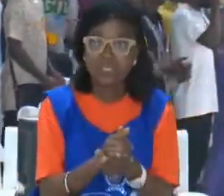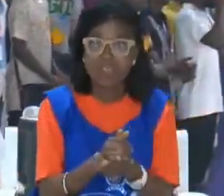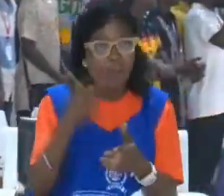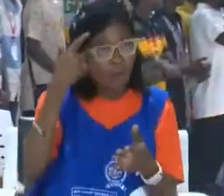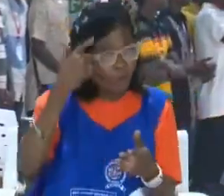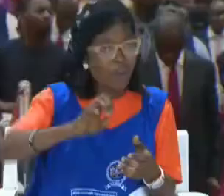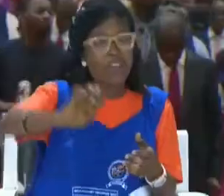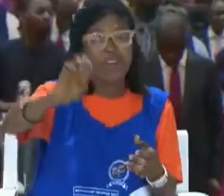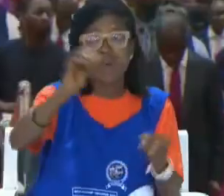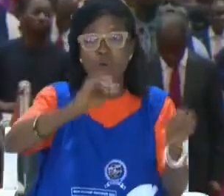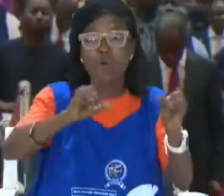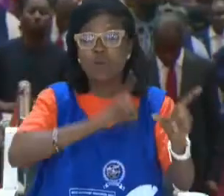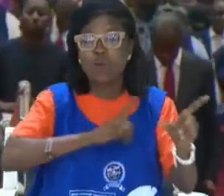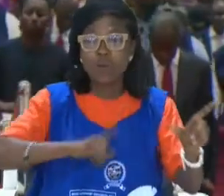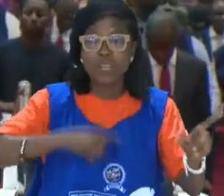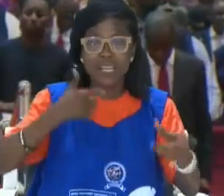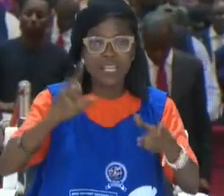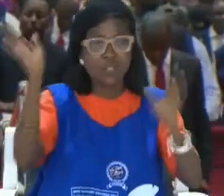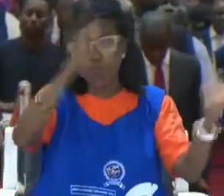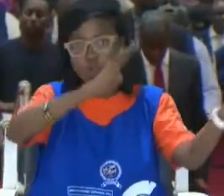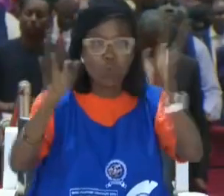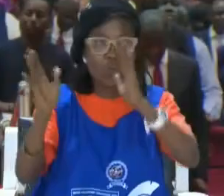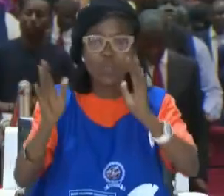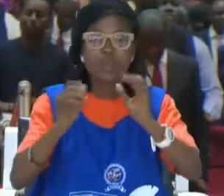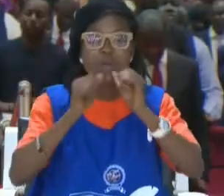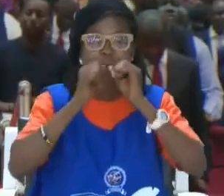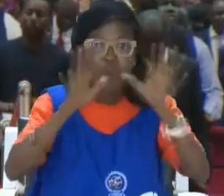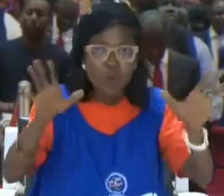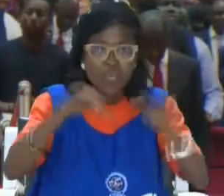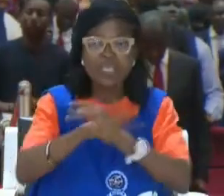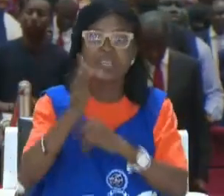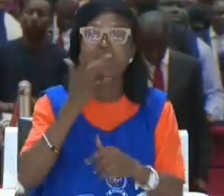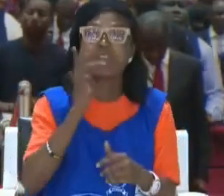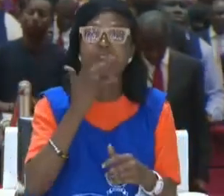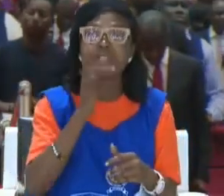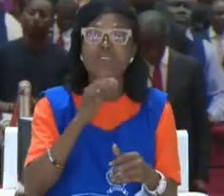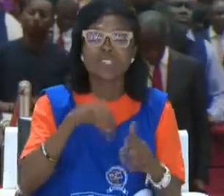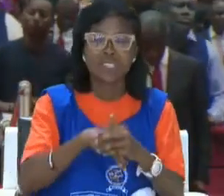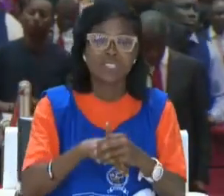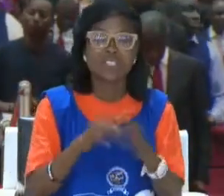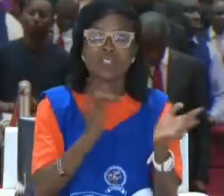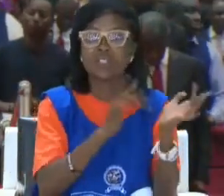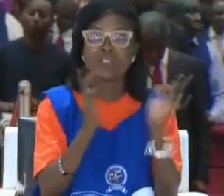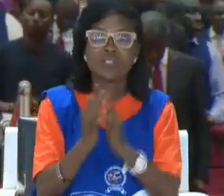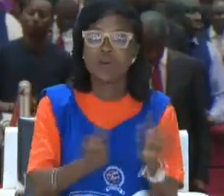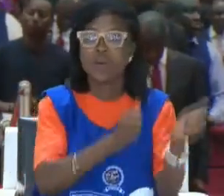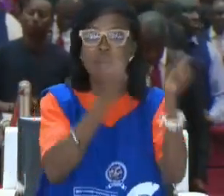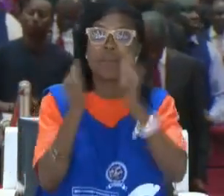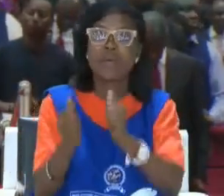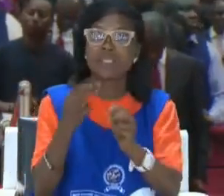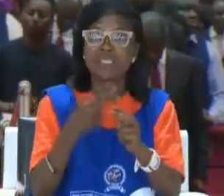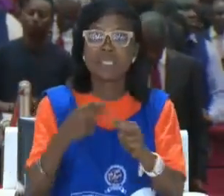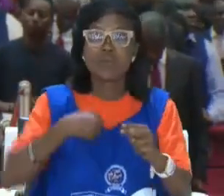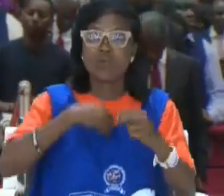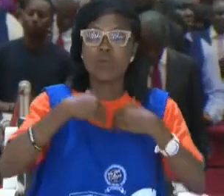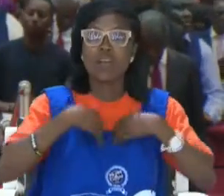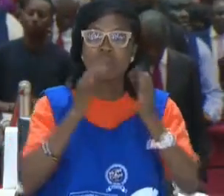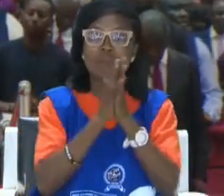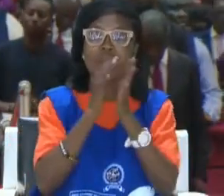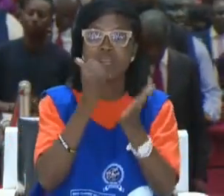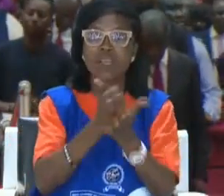Forever, O Lord, let your wind blow in their favor. In Jesus' mighty name, we have